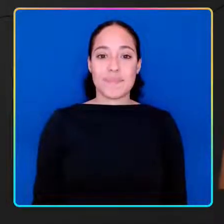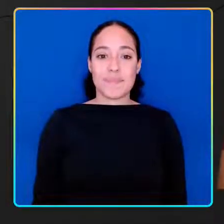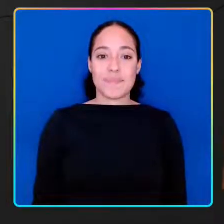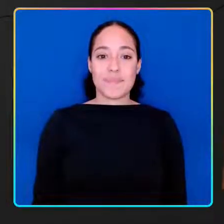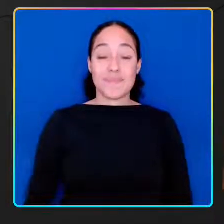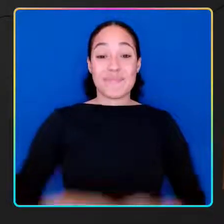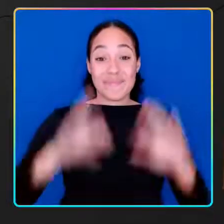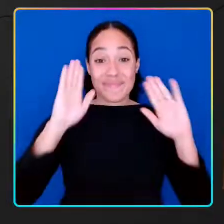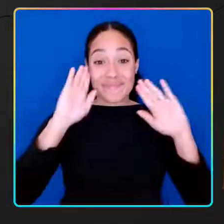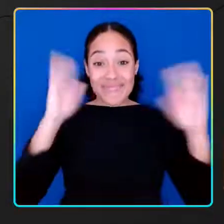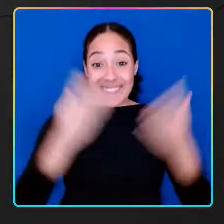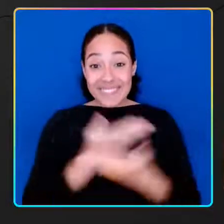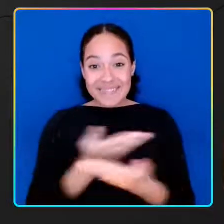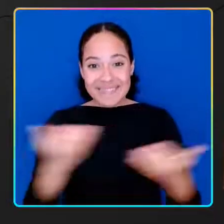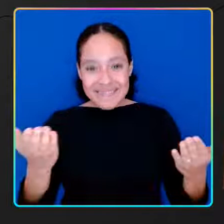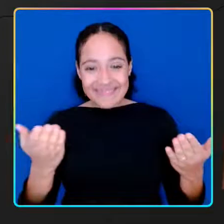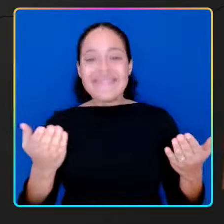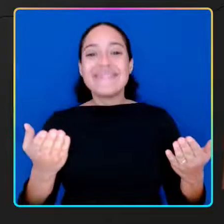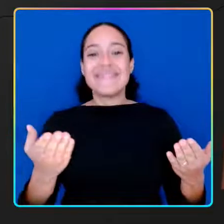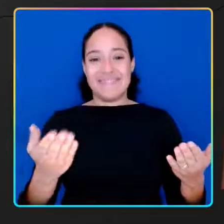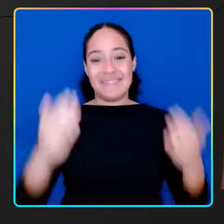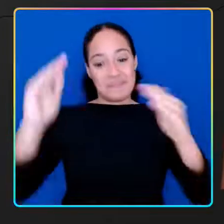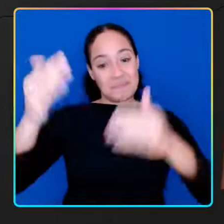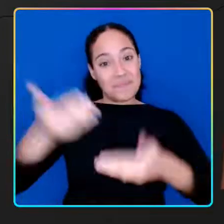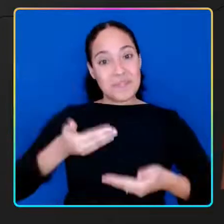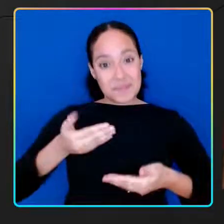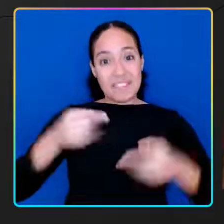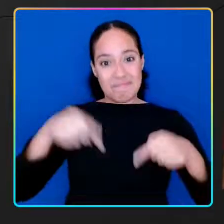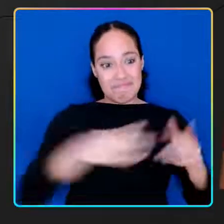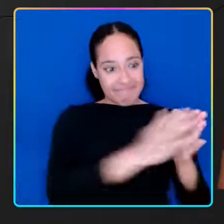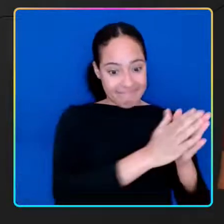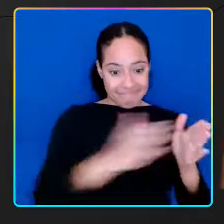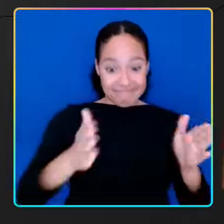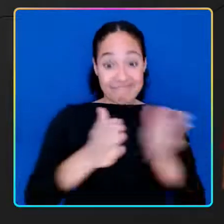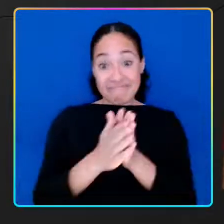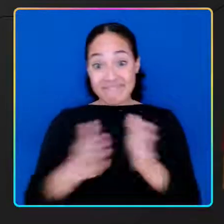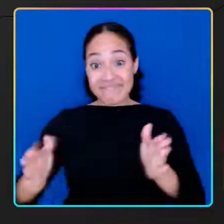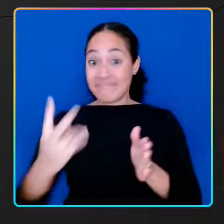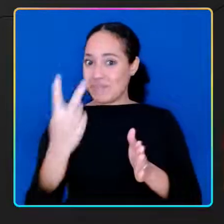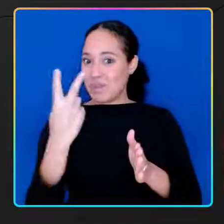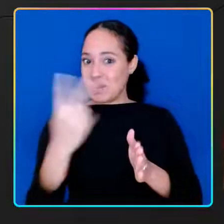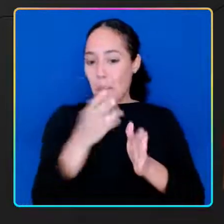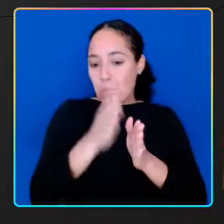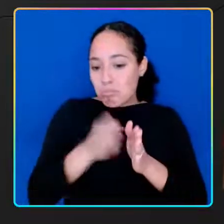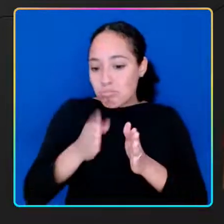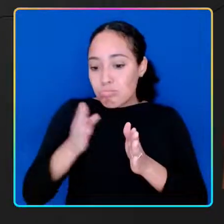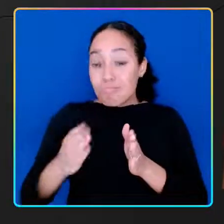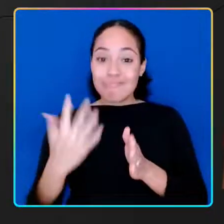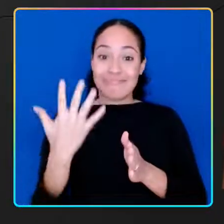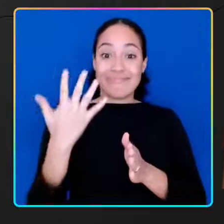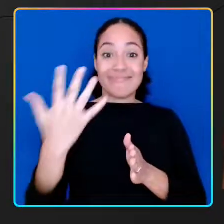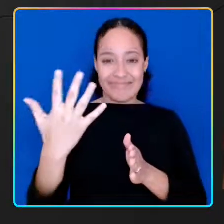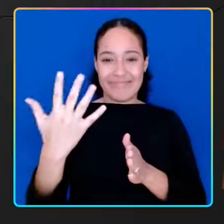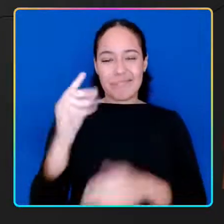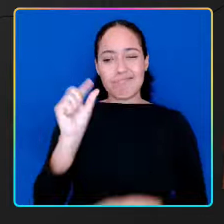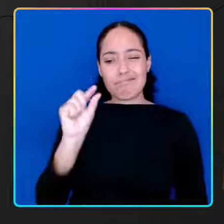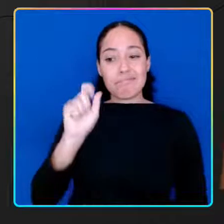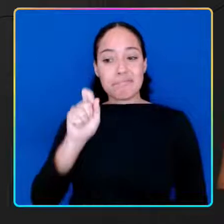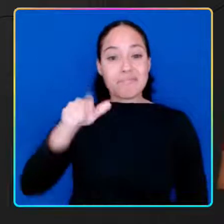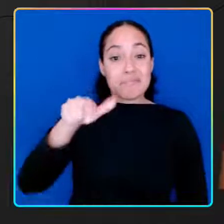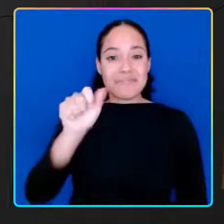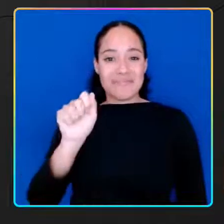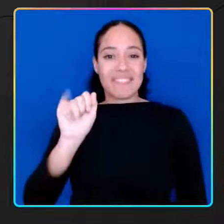Hi everyone and welcome to the 5th episode of Season 2 of the A Bit of AI show. This episode we will talk with Matthew about his life in